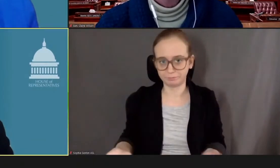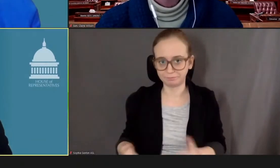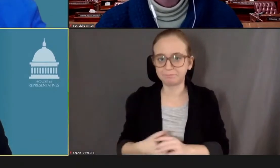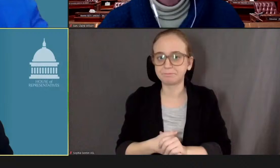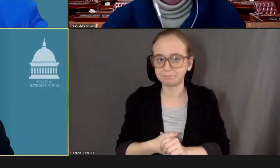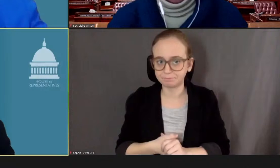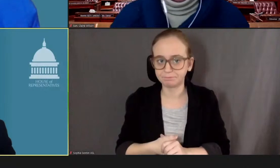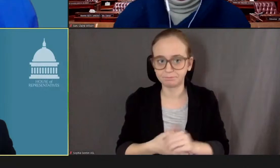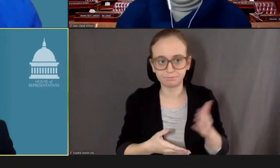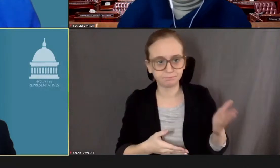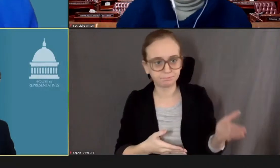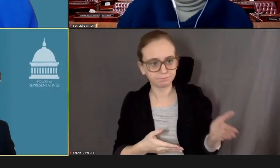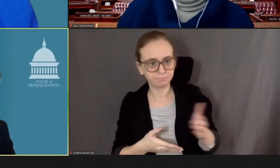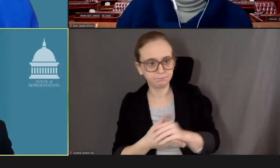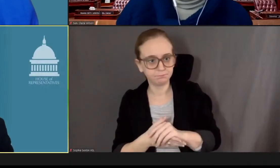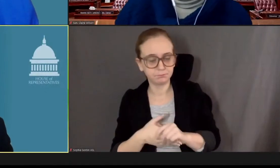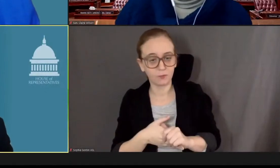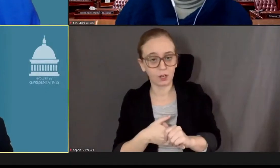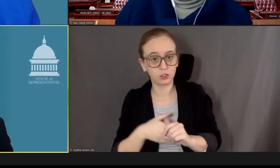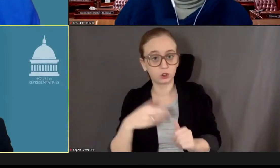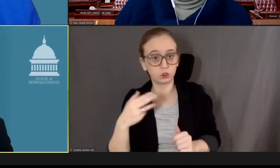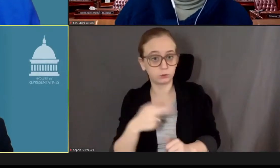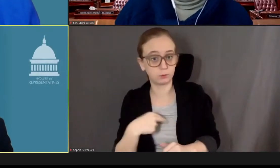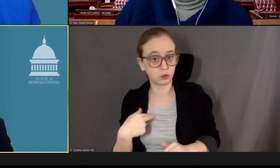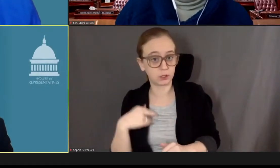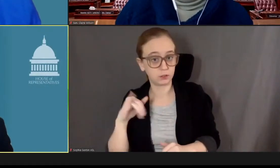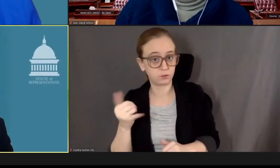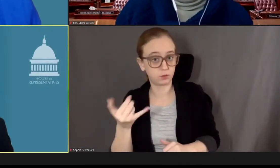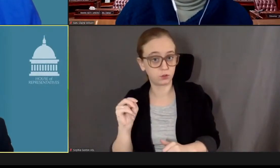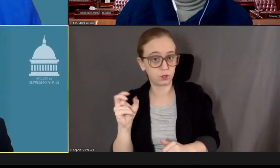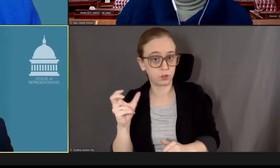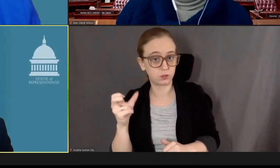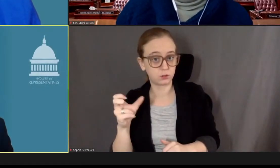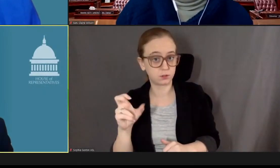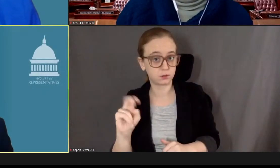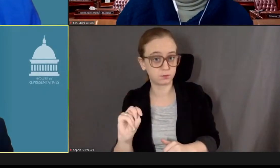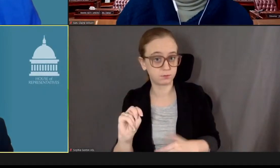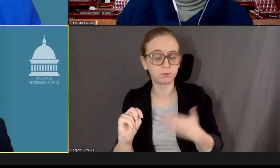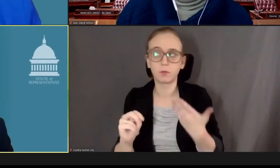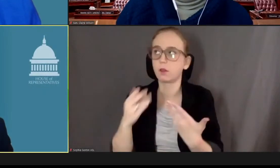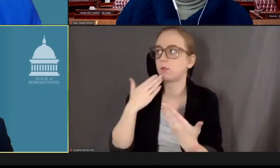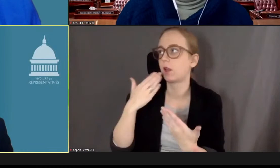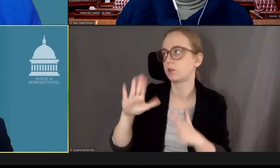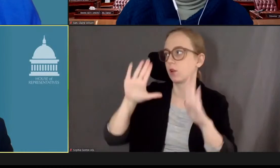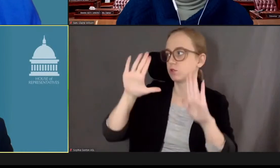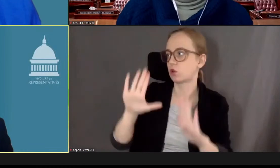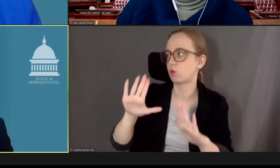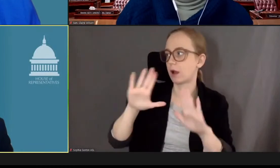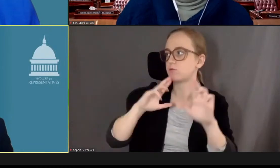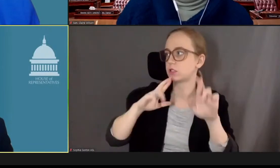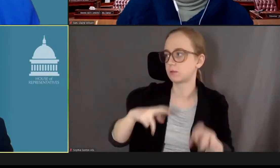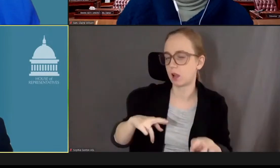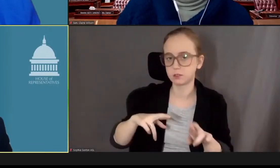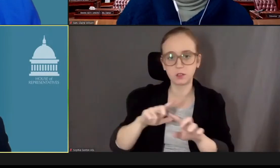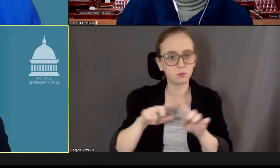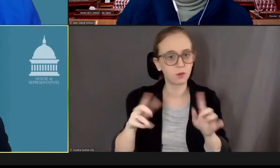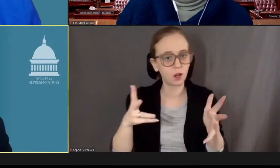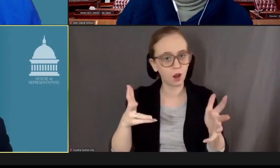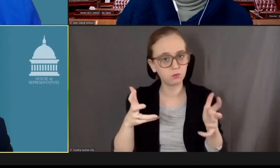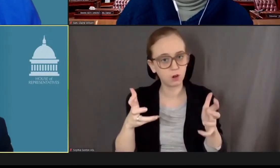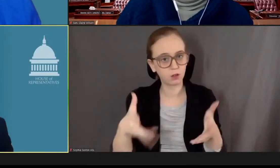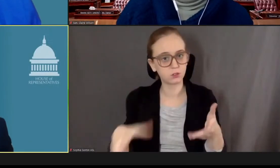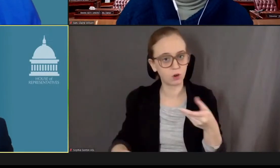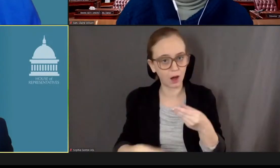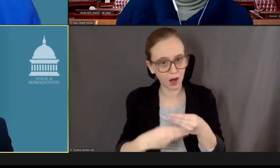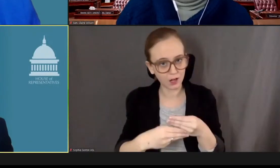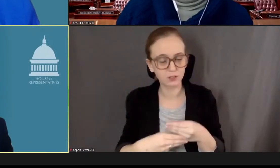That was a great response by Rep. Taylor. And I guess the only thing I'll add is, we must first acknowledge